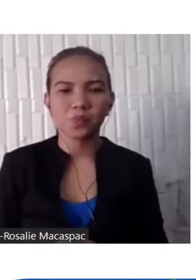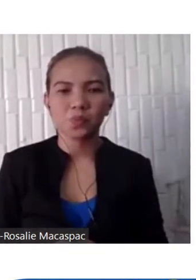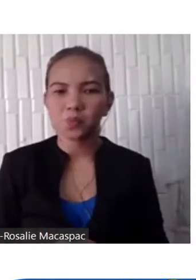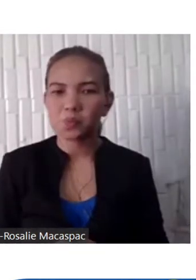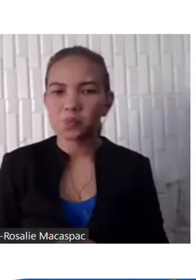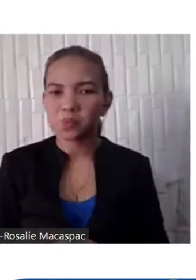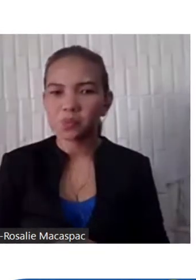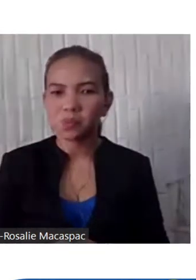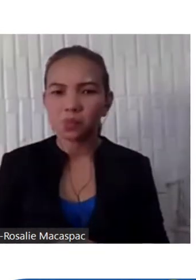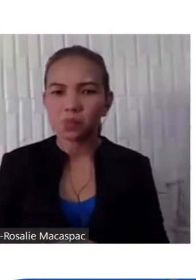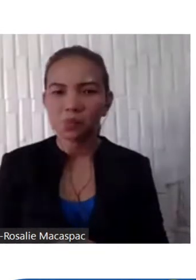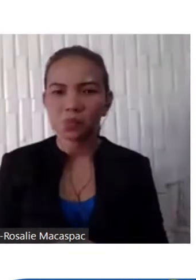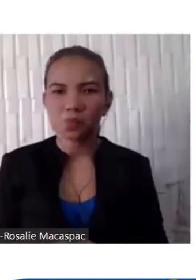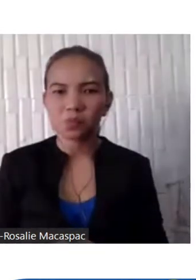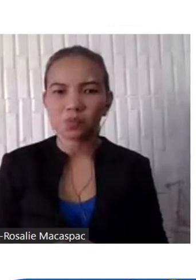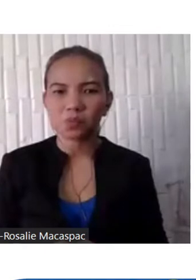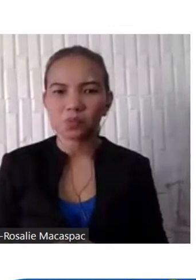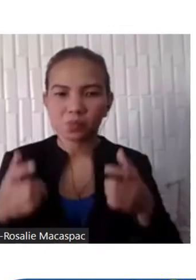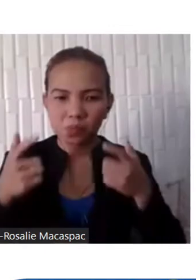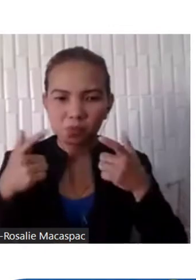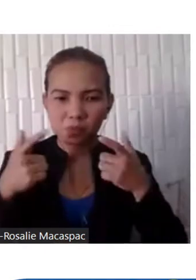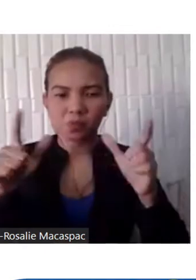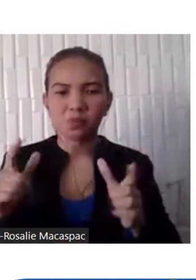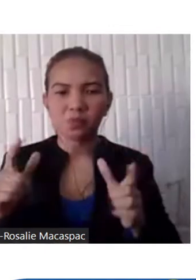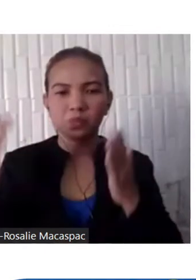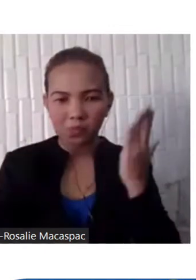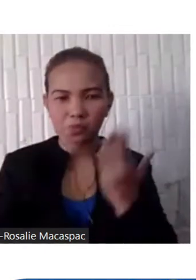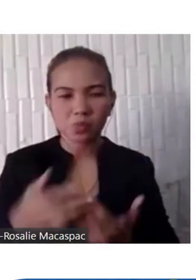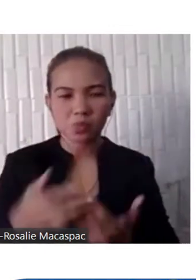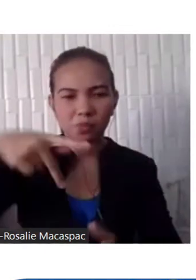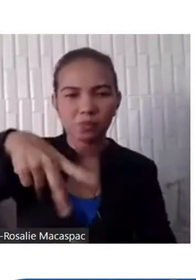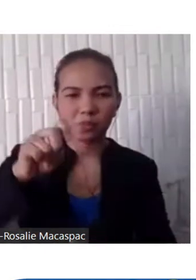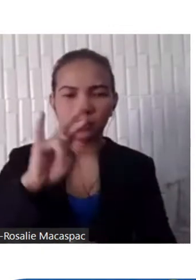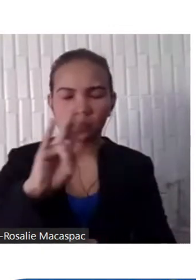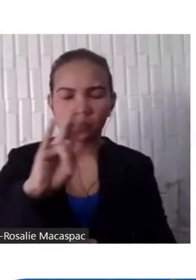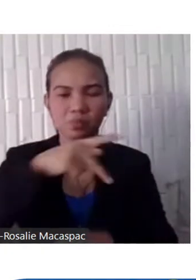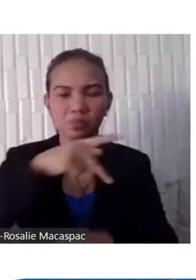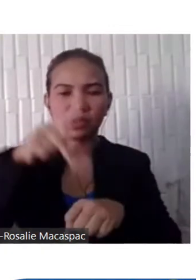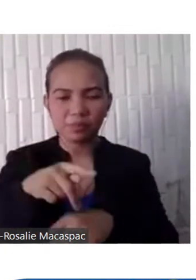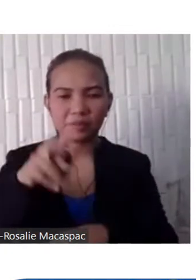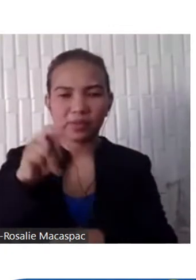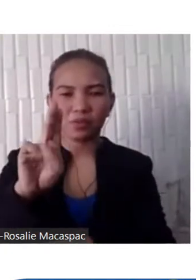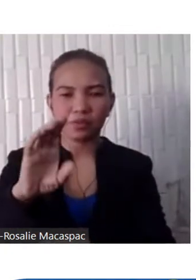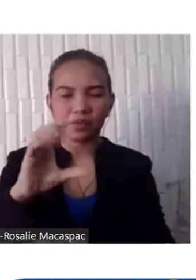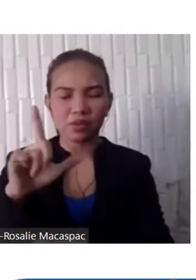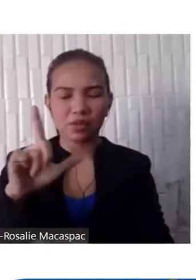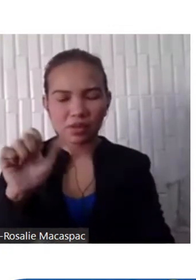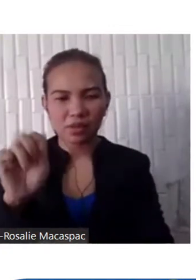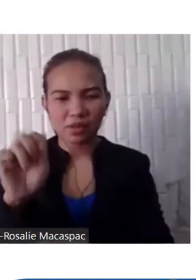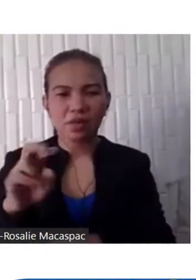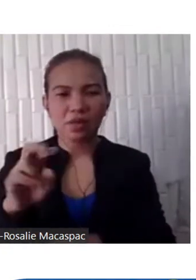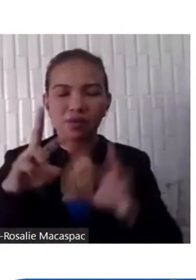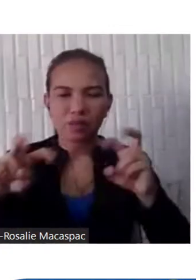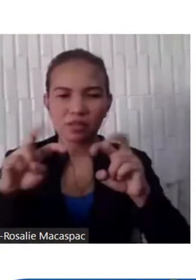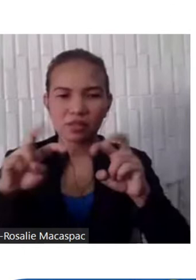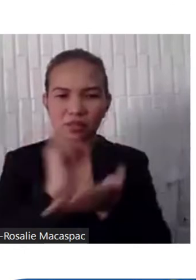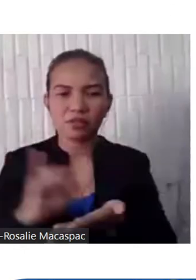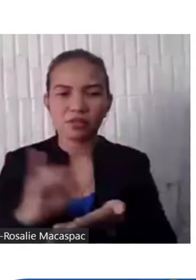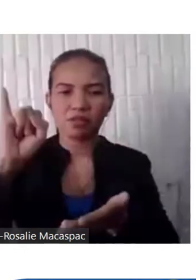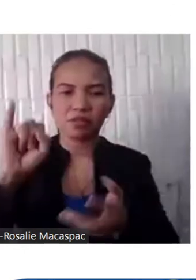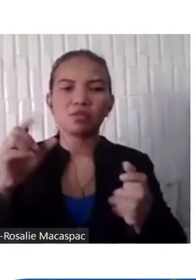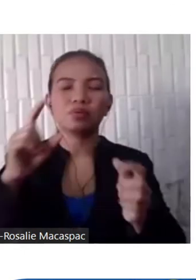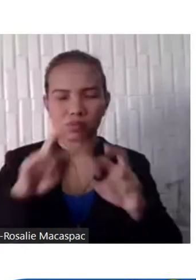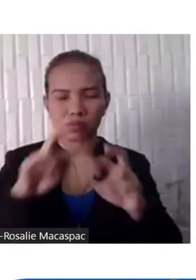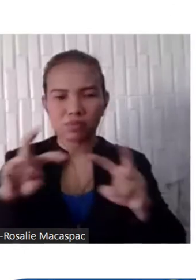so first let me introduce to you PNRI, no? The Philippine Nuclear Research Institute is one of the research and development institutes under